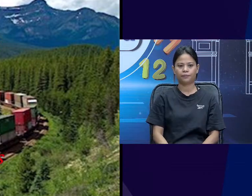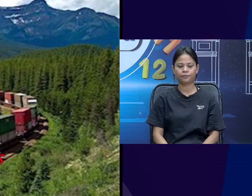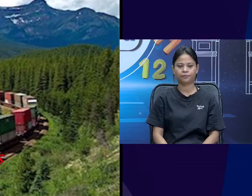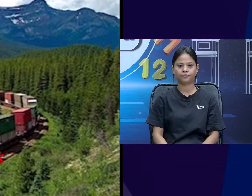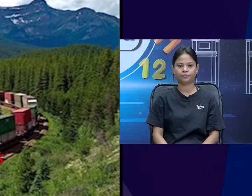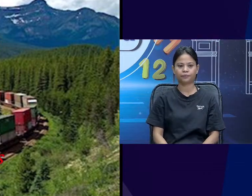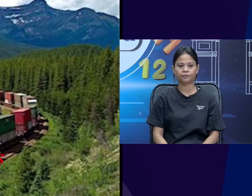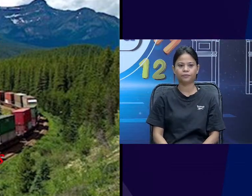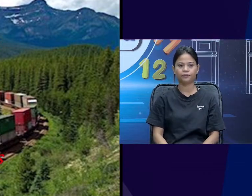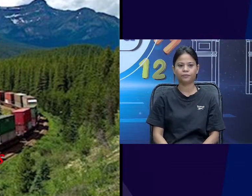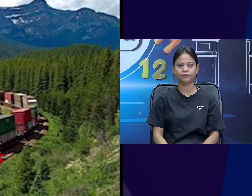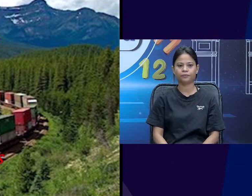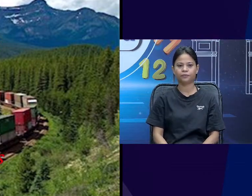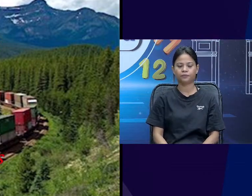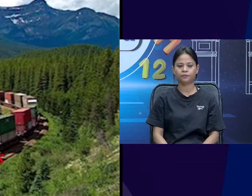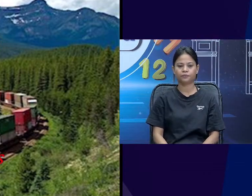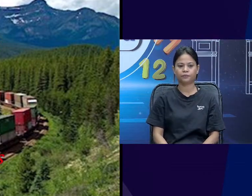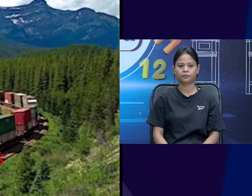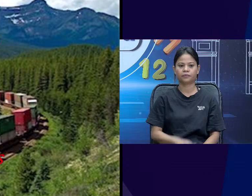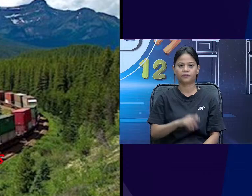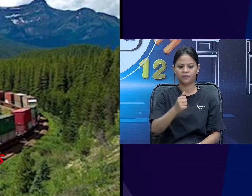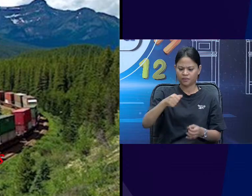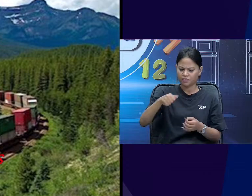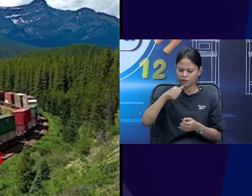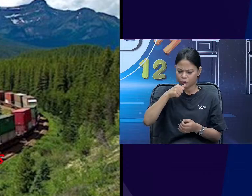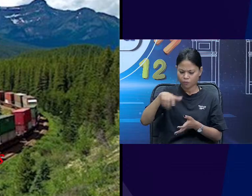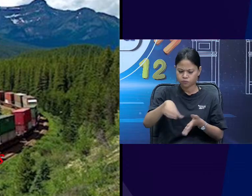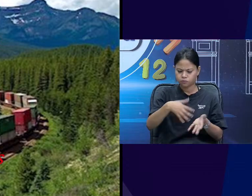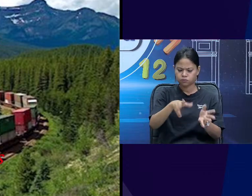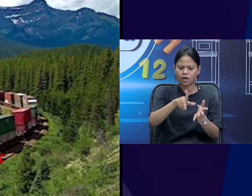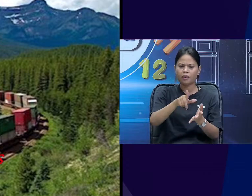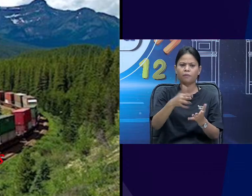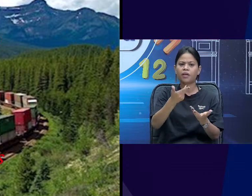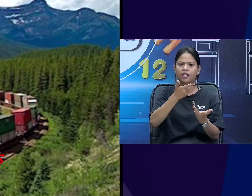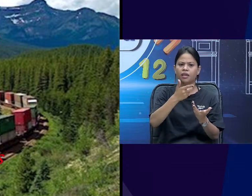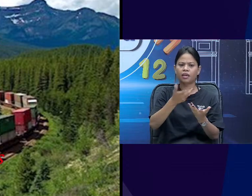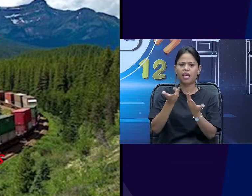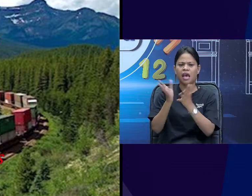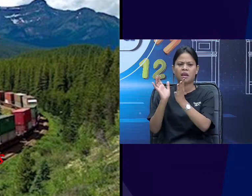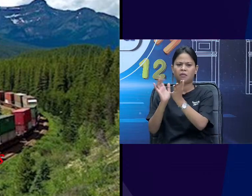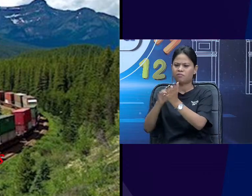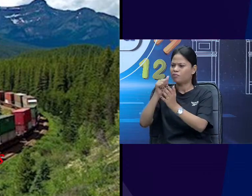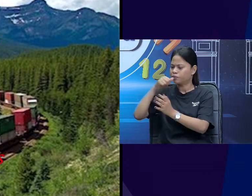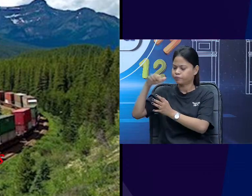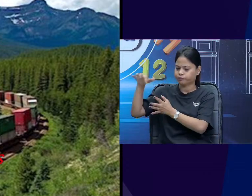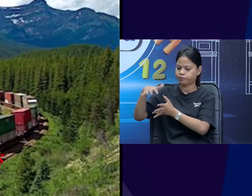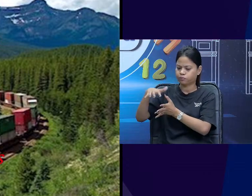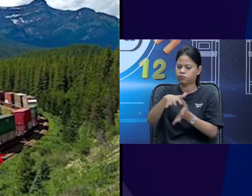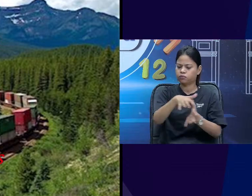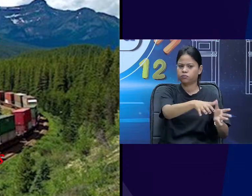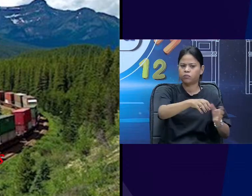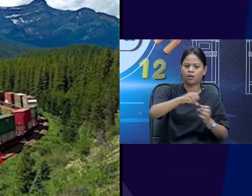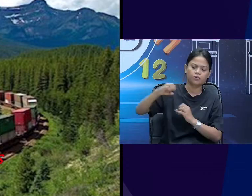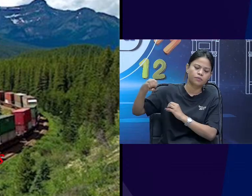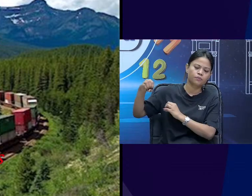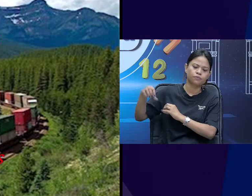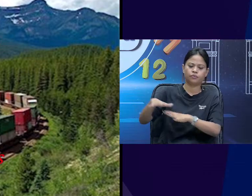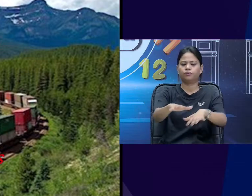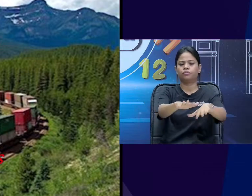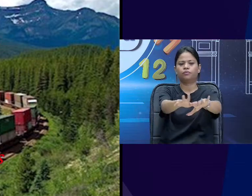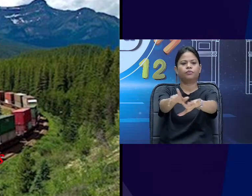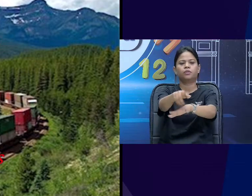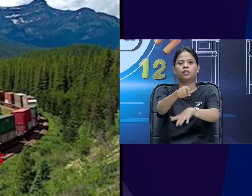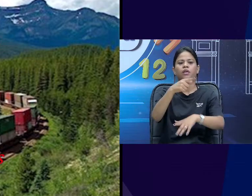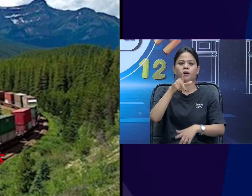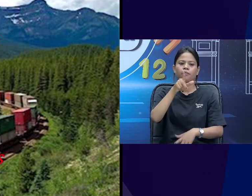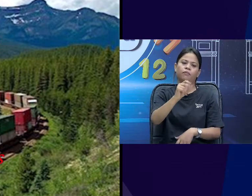stretch of water. Okay, here comes the train. Now all of you can once again go